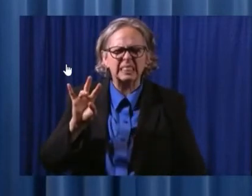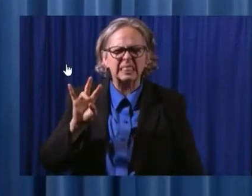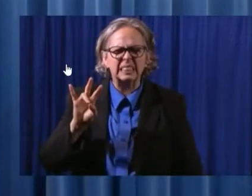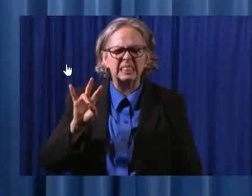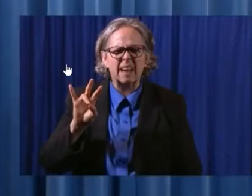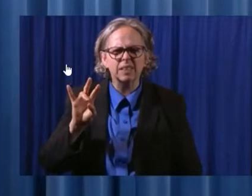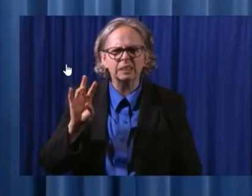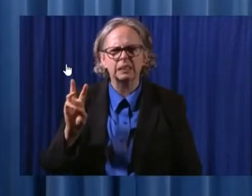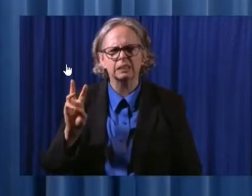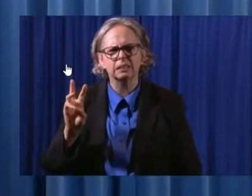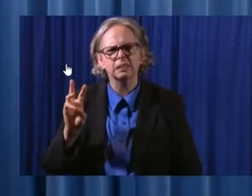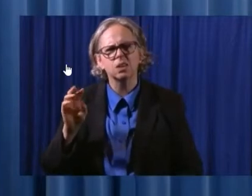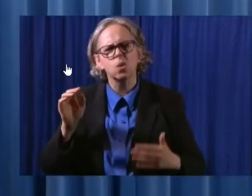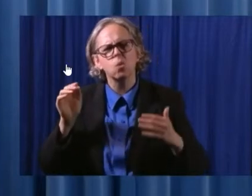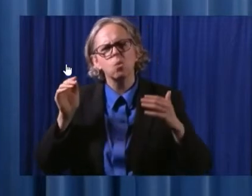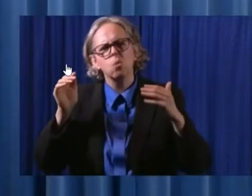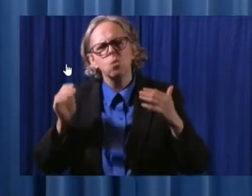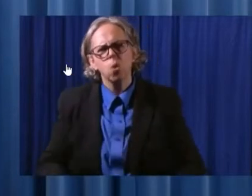1,076.